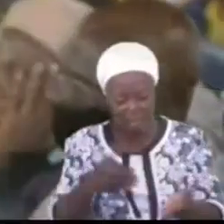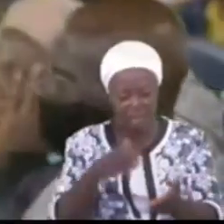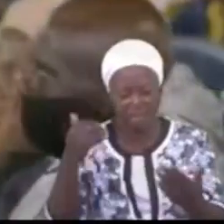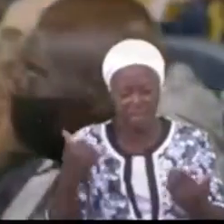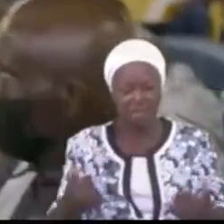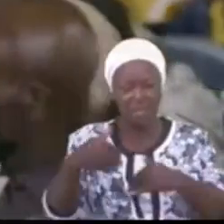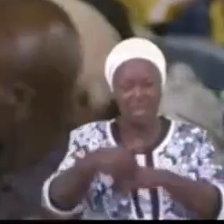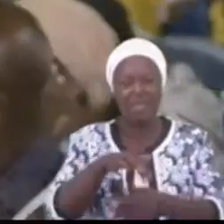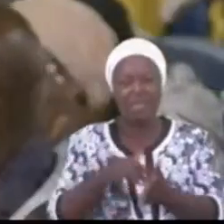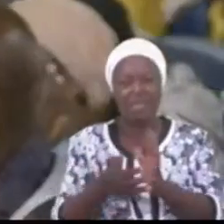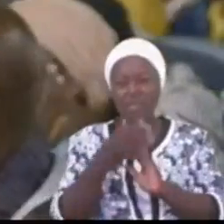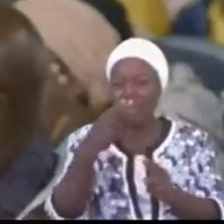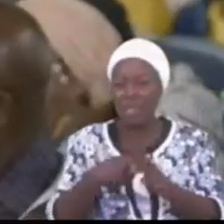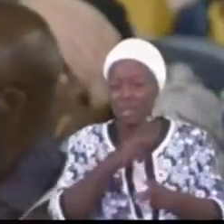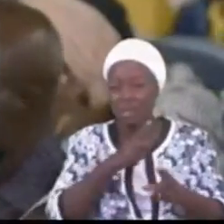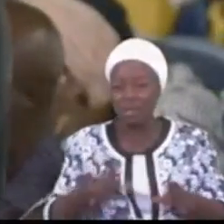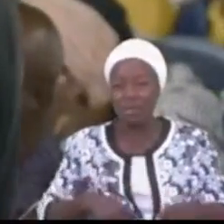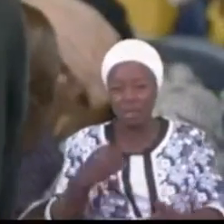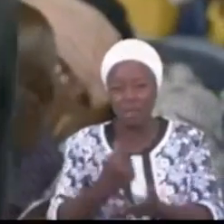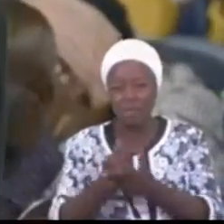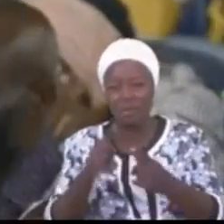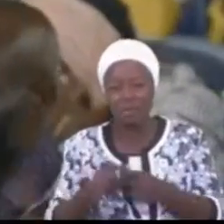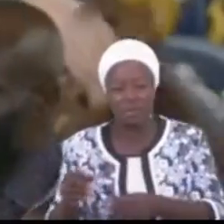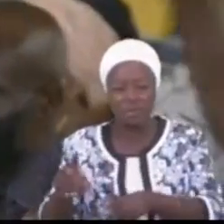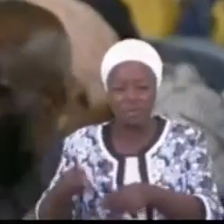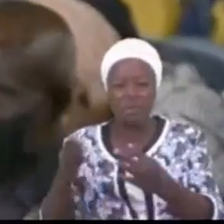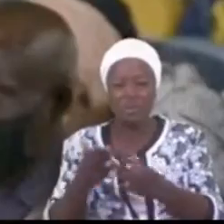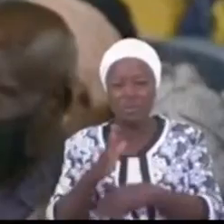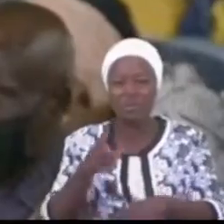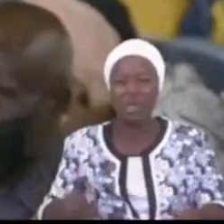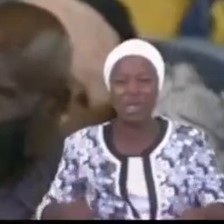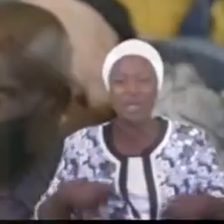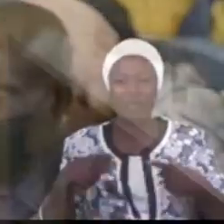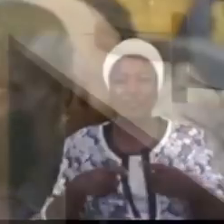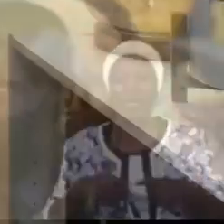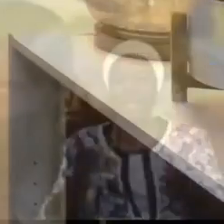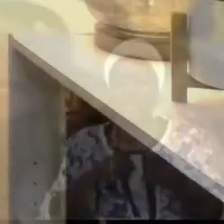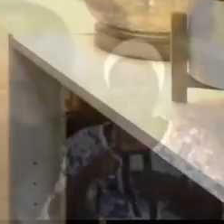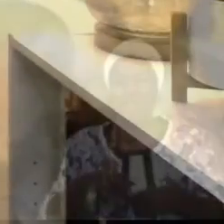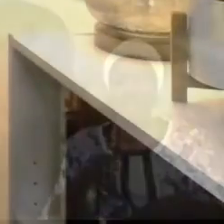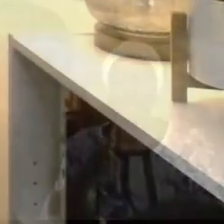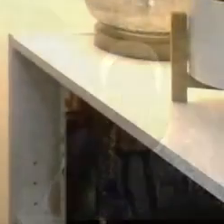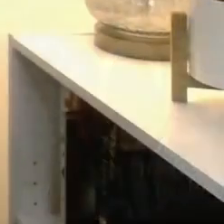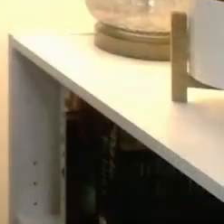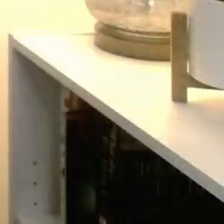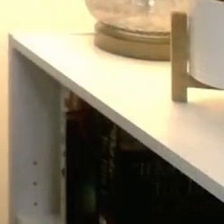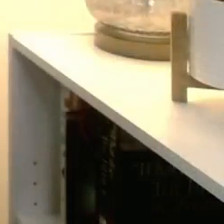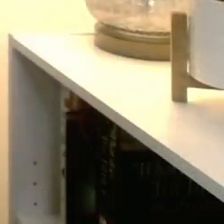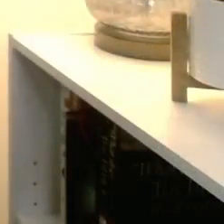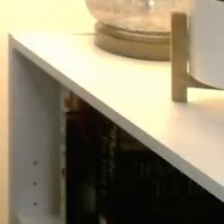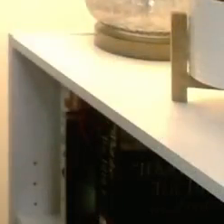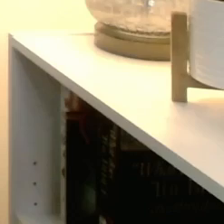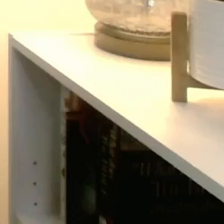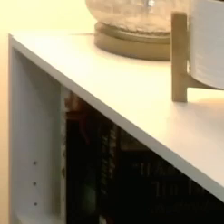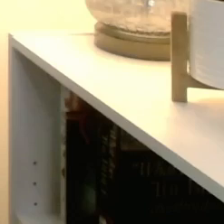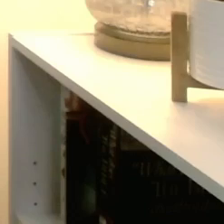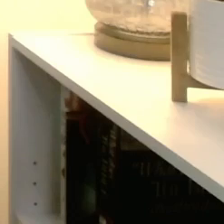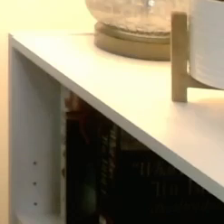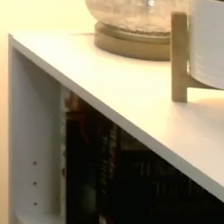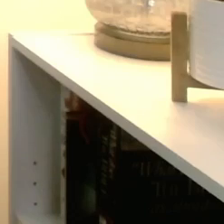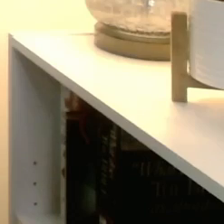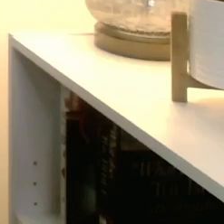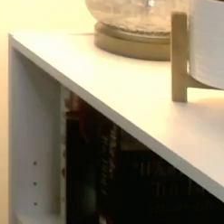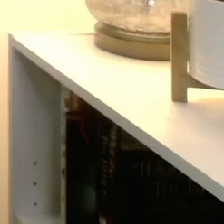life. Your life will know victory everywhere you go. I call on moderating